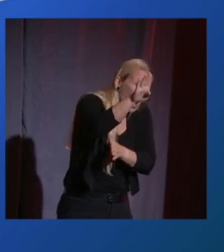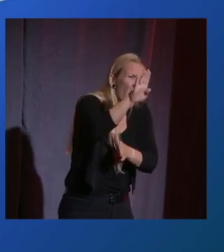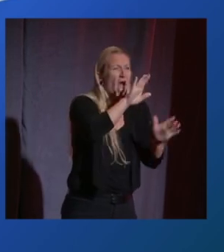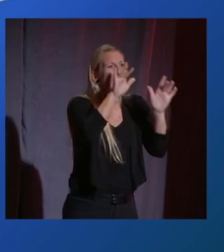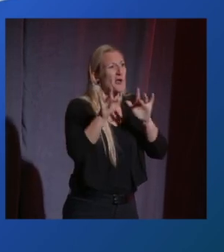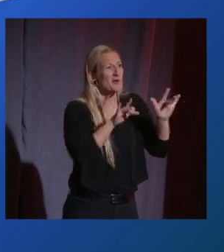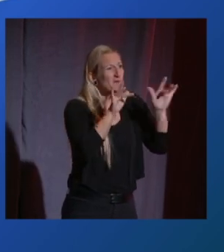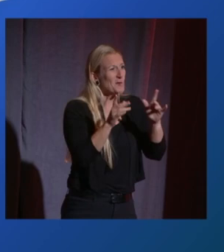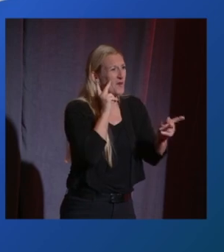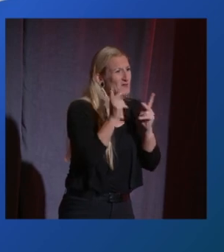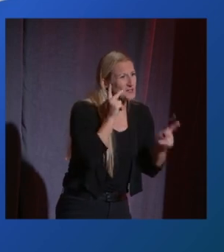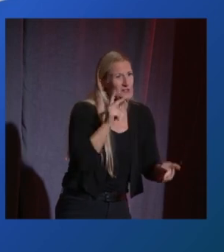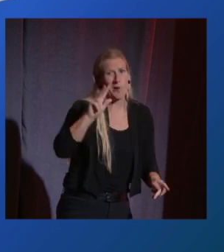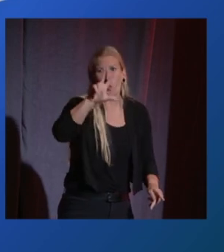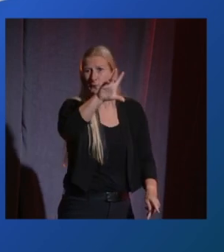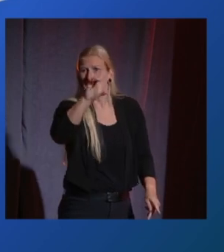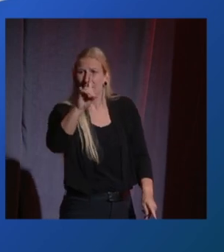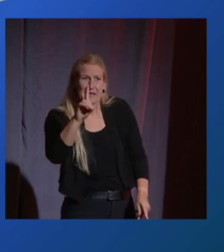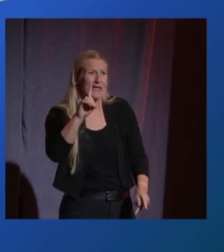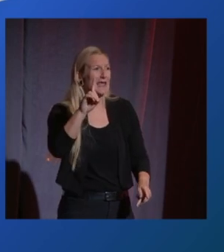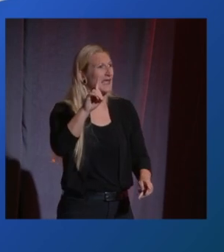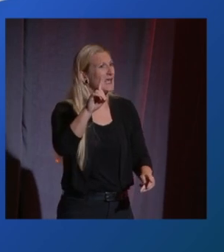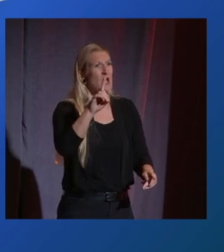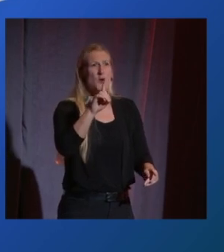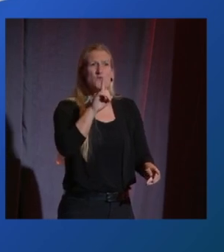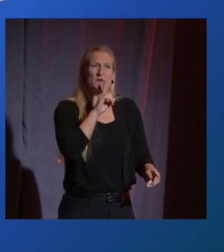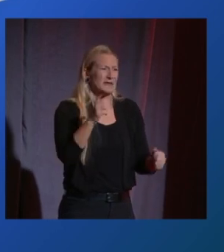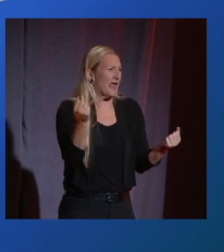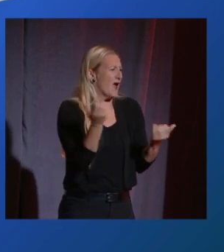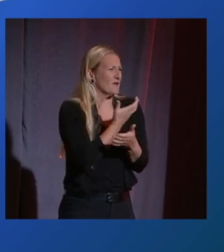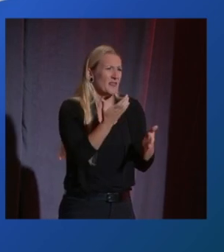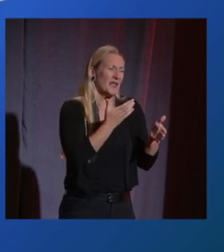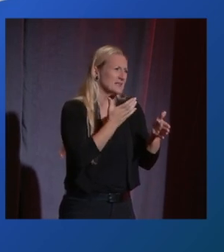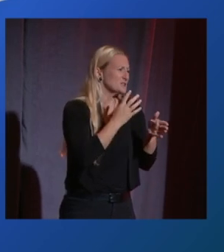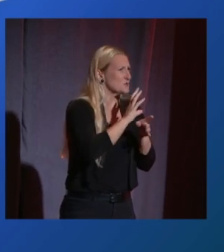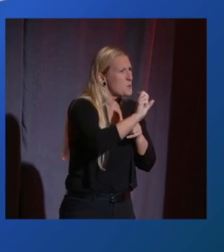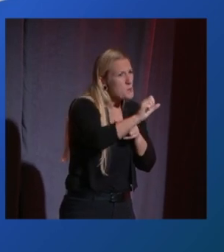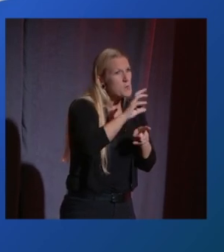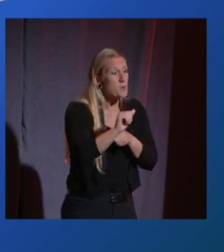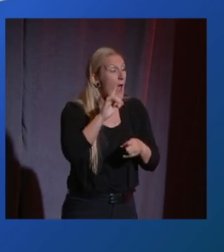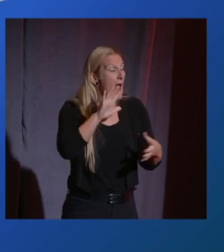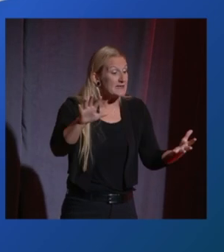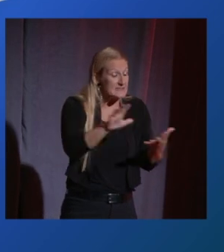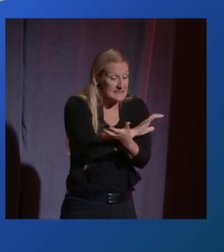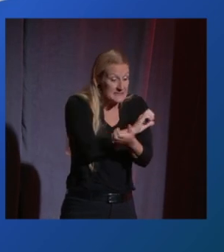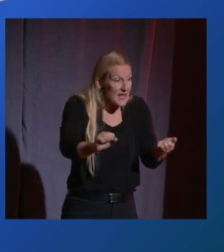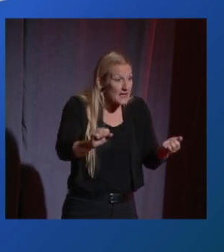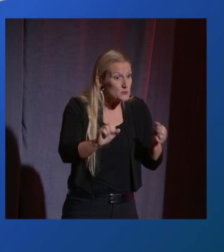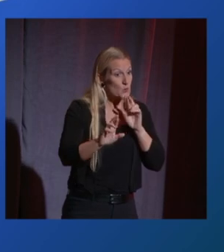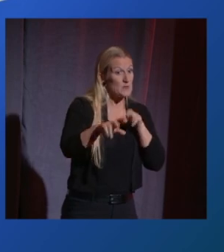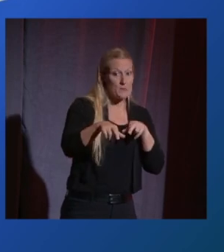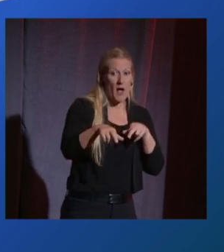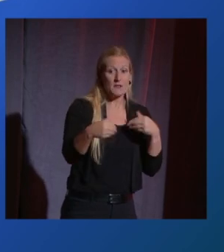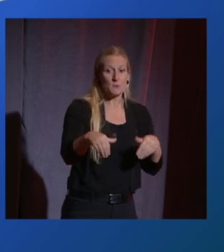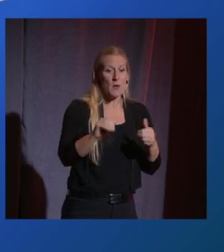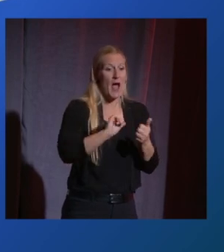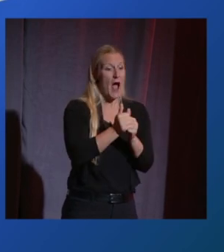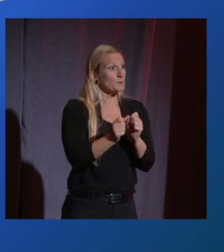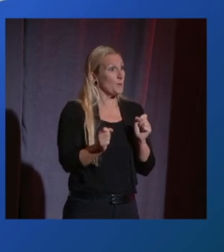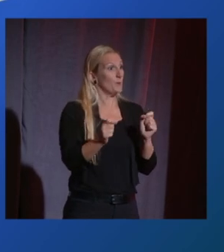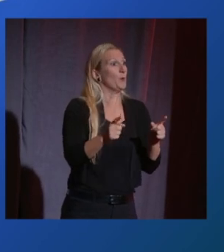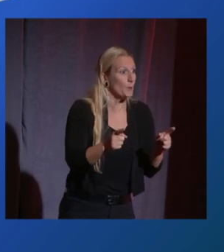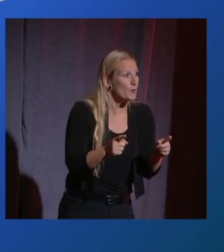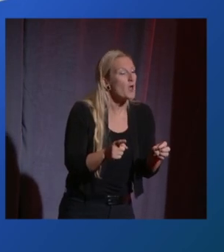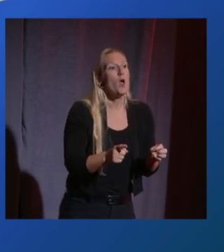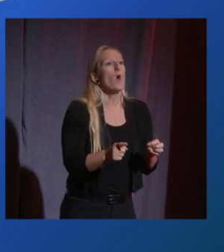of 3D we are at the Forefront of Disaster Response we're at the Forefront of climate intelligence